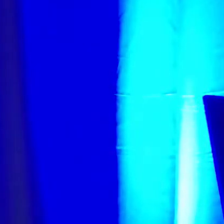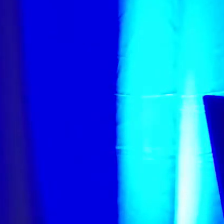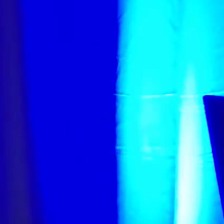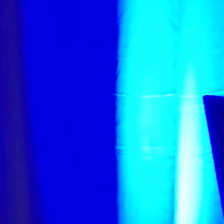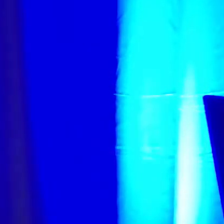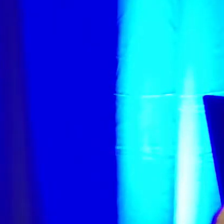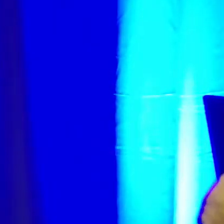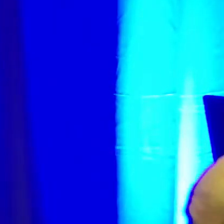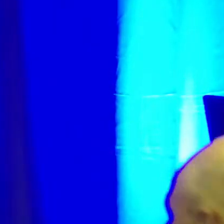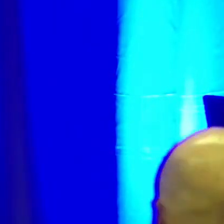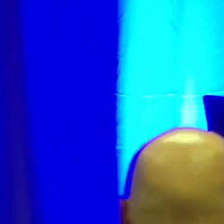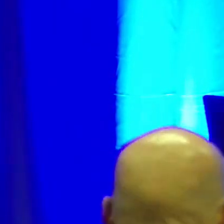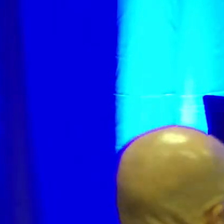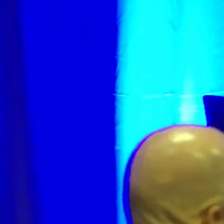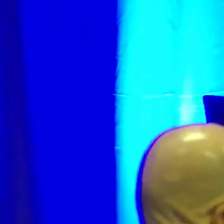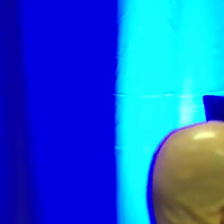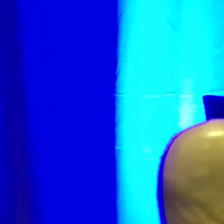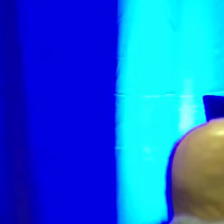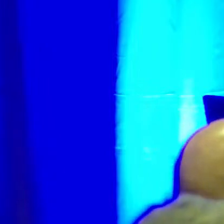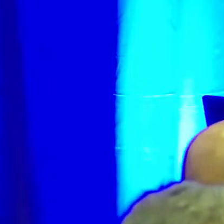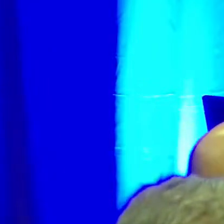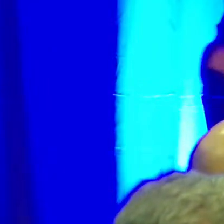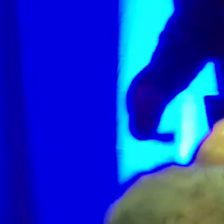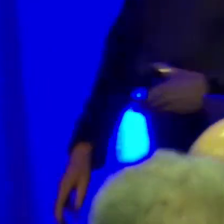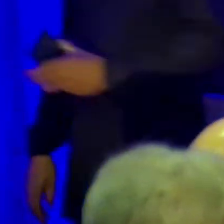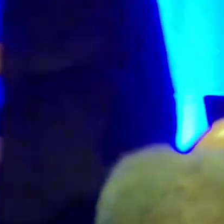to our meeting. Thank you.